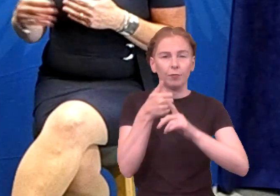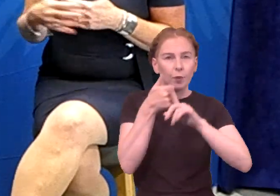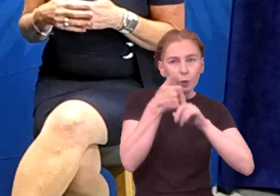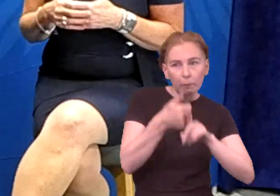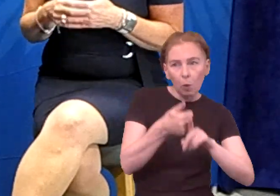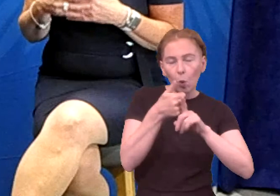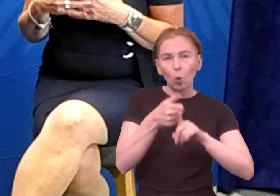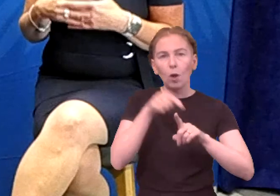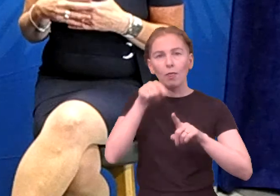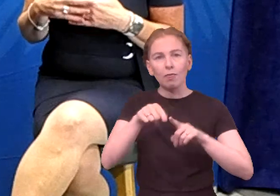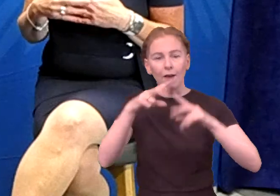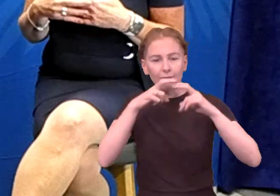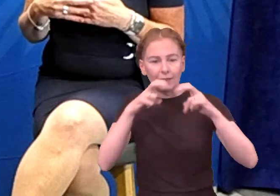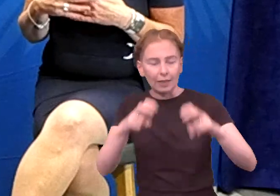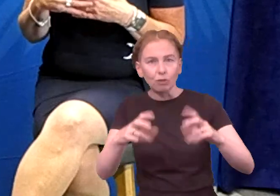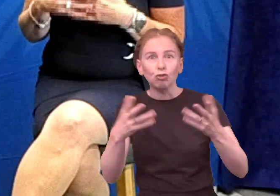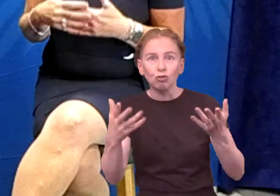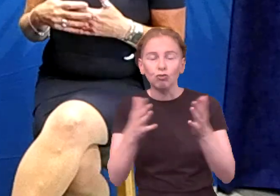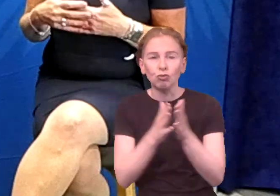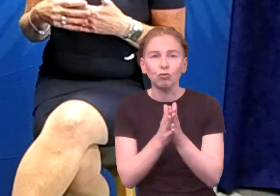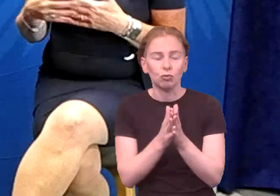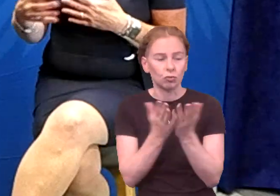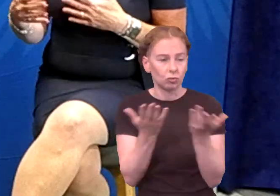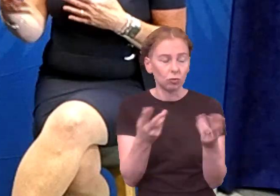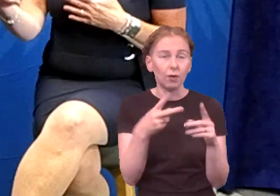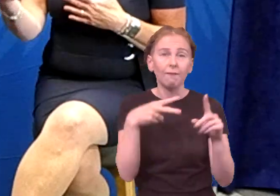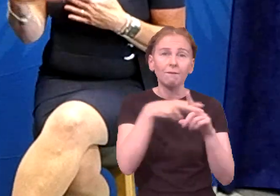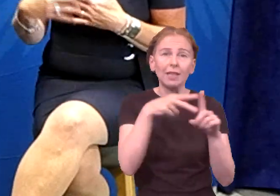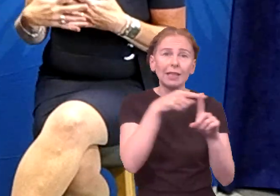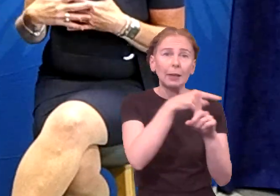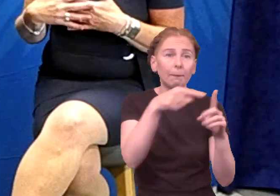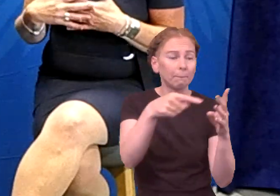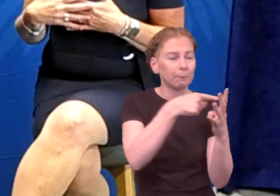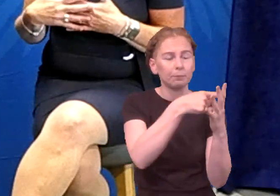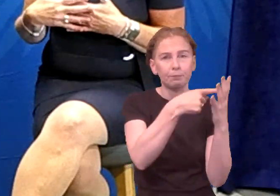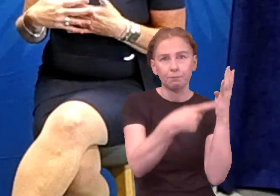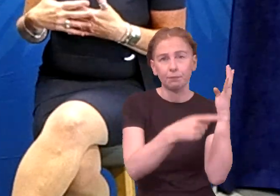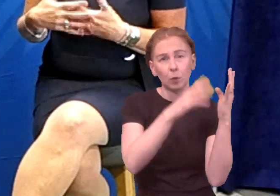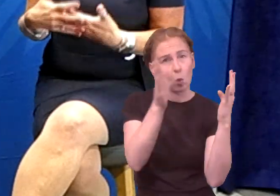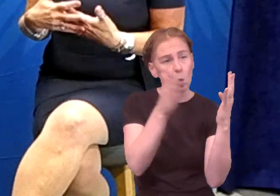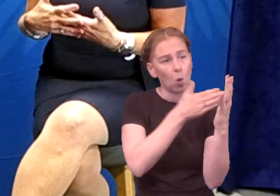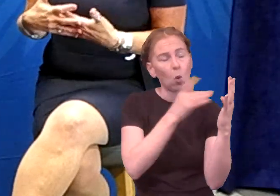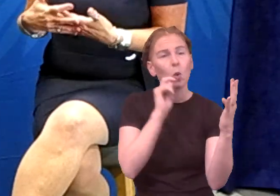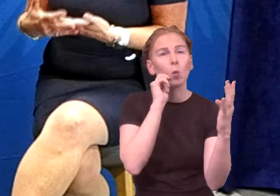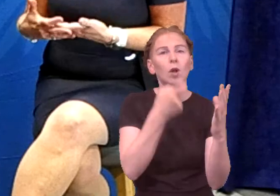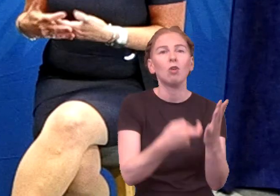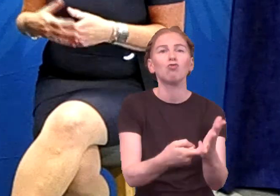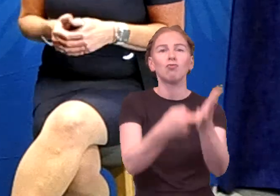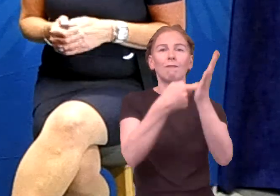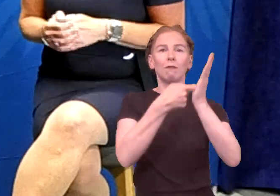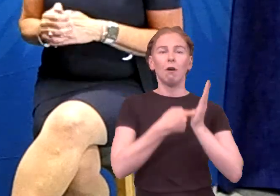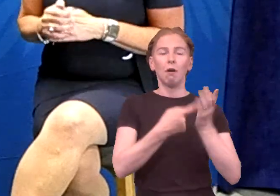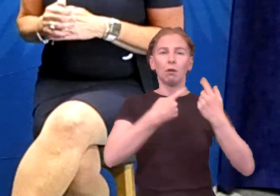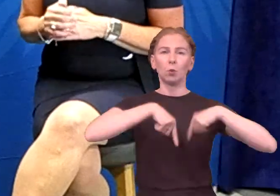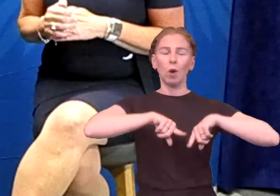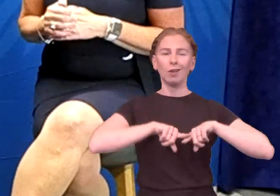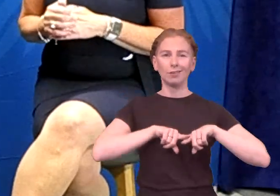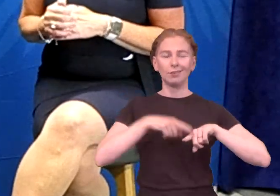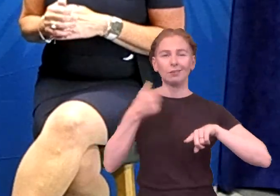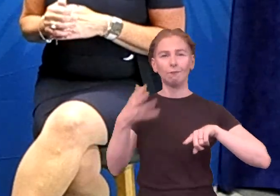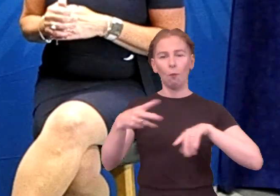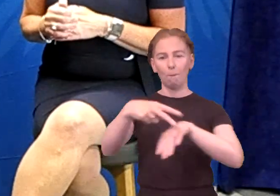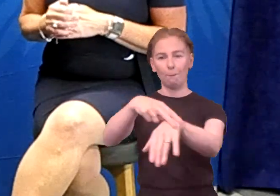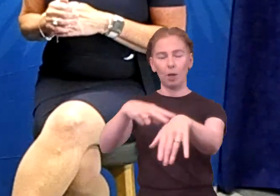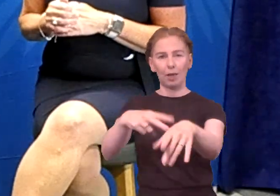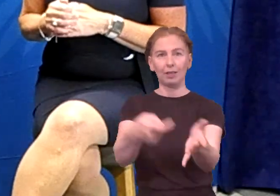investigation, to support the victims. So all of our victims are referred in to us by police. That's where we take our